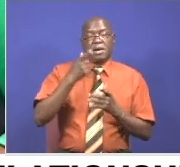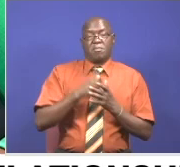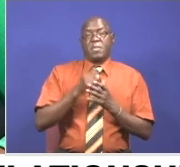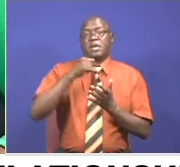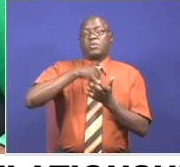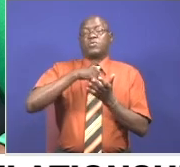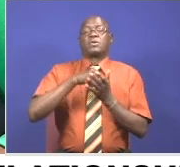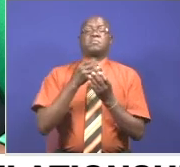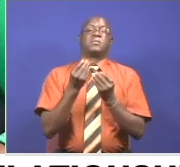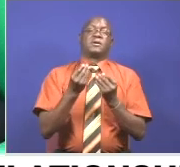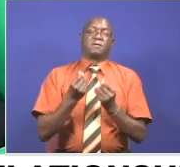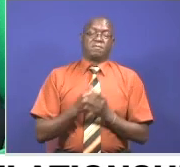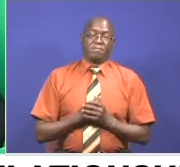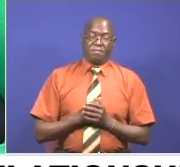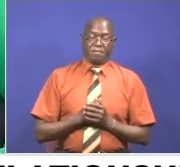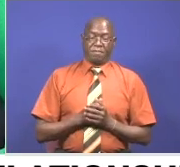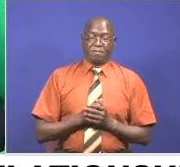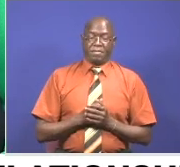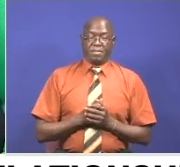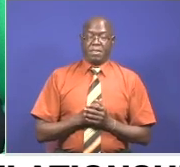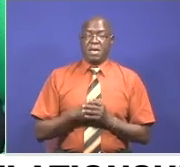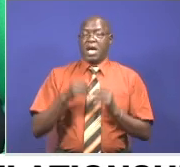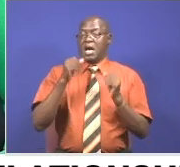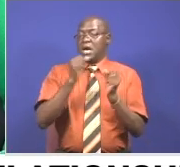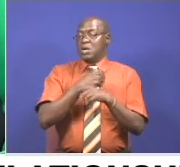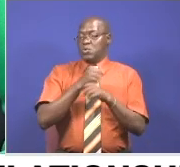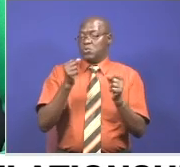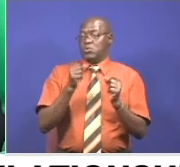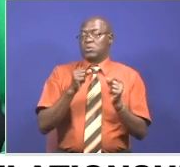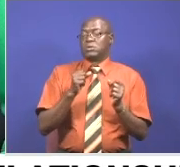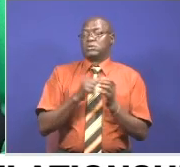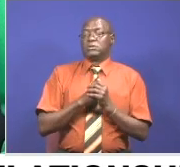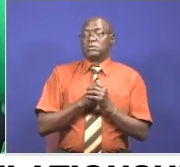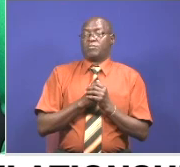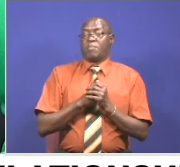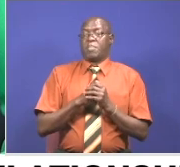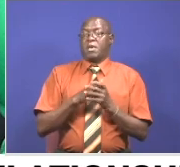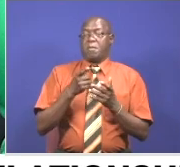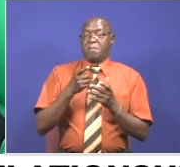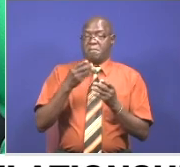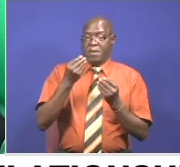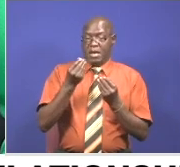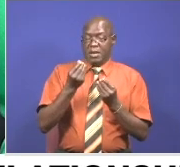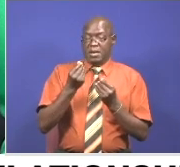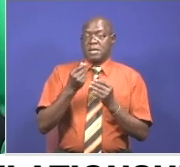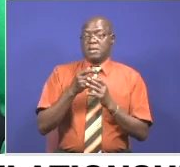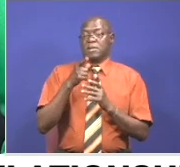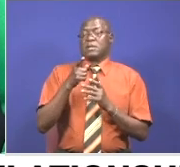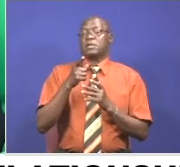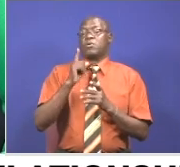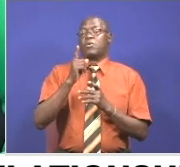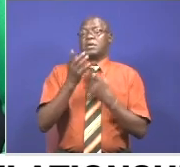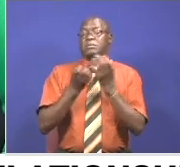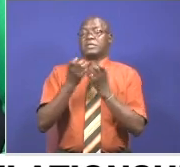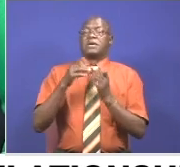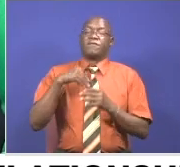money. You cannot, you know, money is a medium of exchange, but it is what we transact with every single day. When you want to